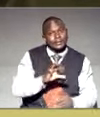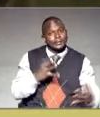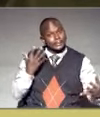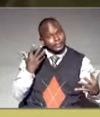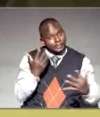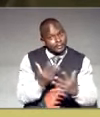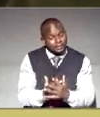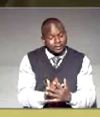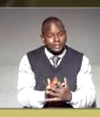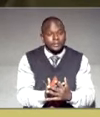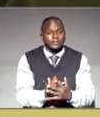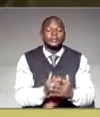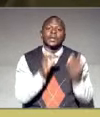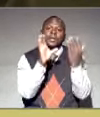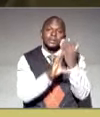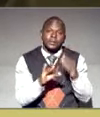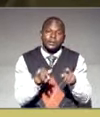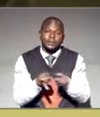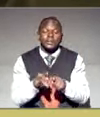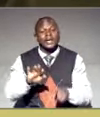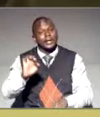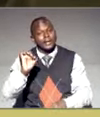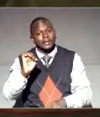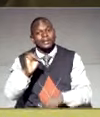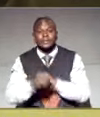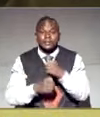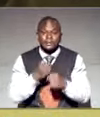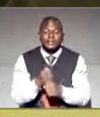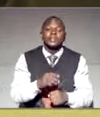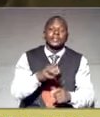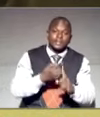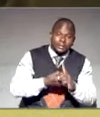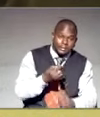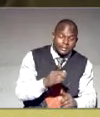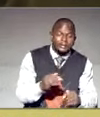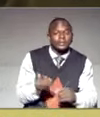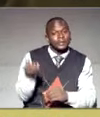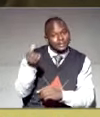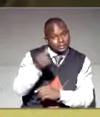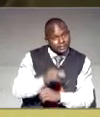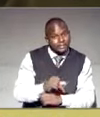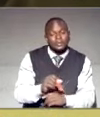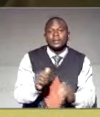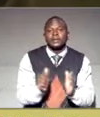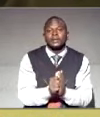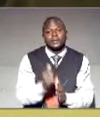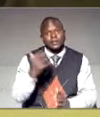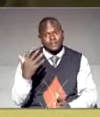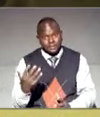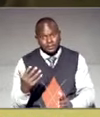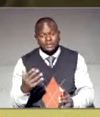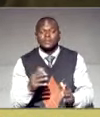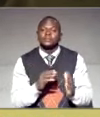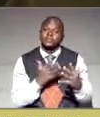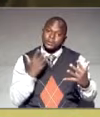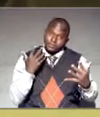imprisonment on count three, and 8 years, 8 months, and 6 days imprisonment on count five,